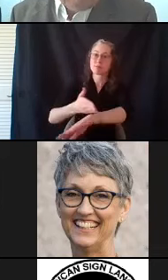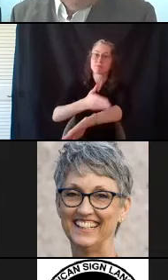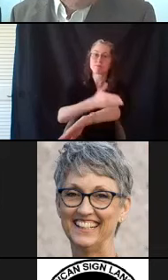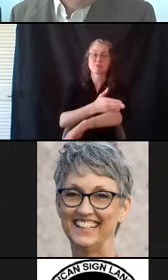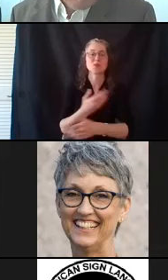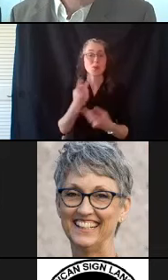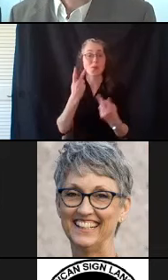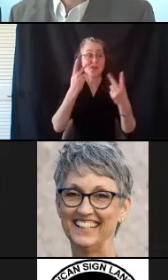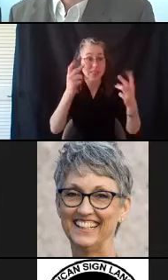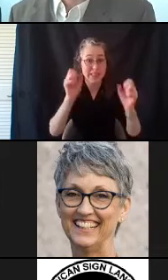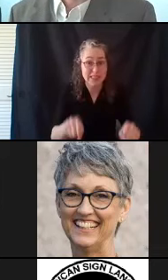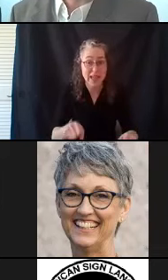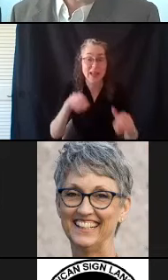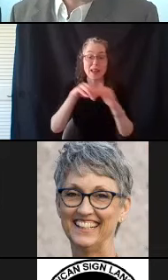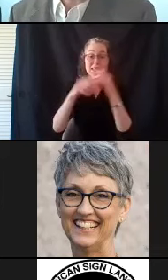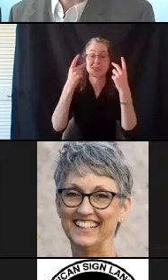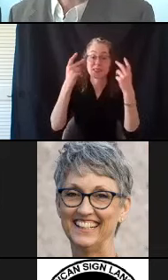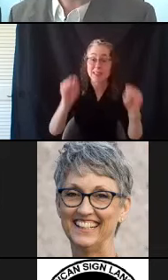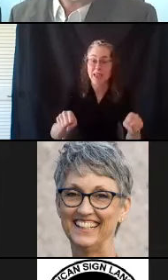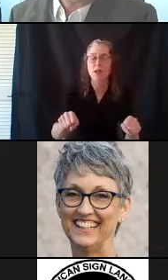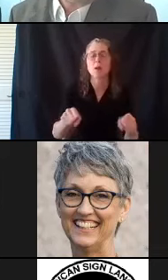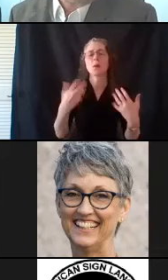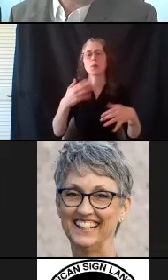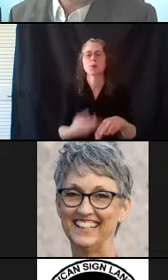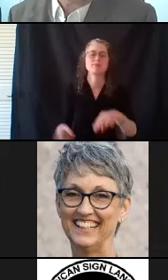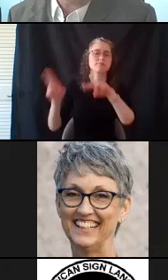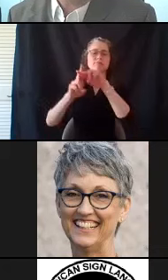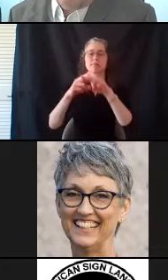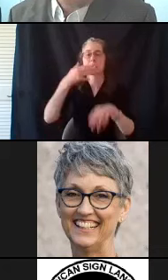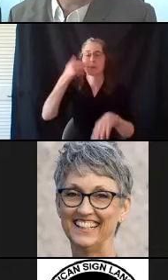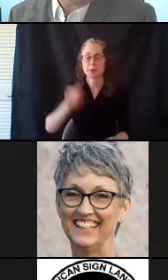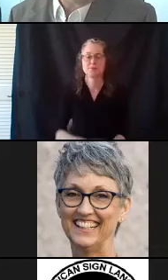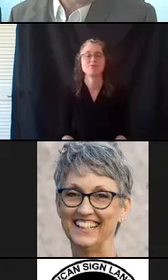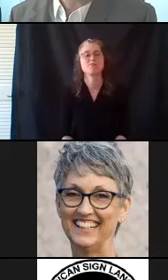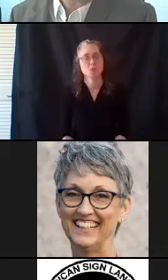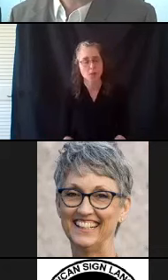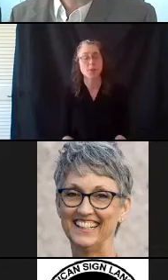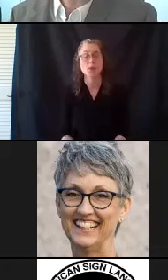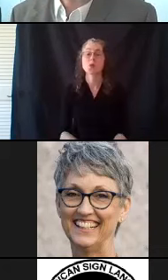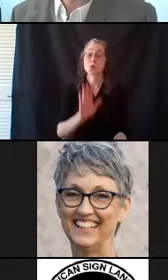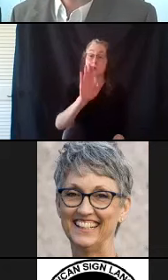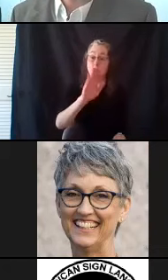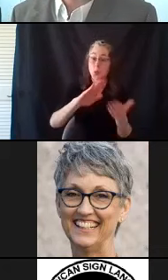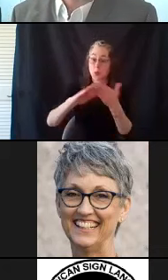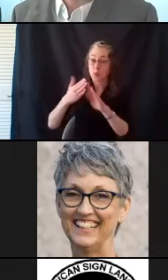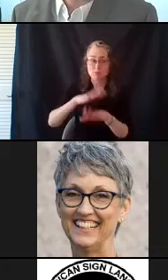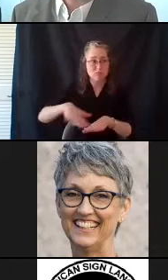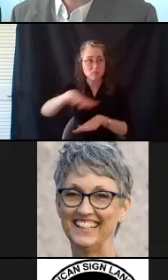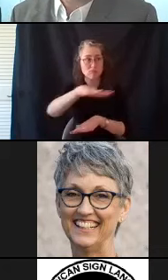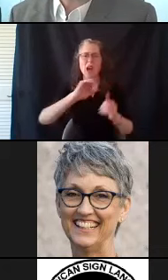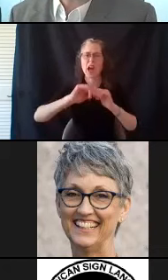equation. So then how do we make visitability a reality in your community? First of all, I would